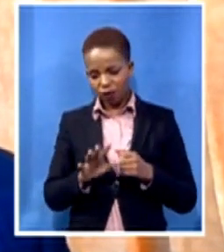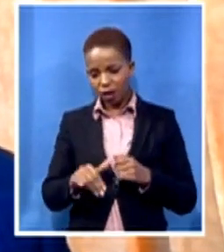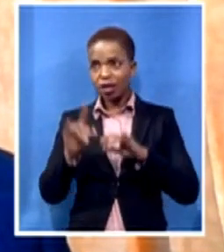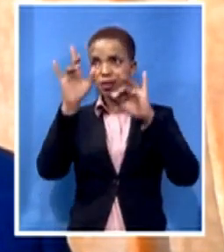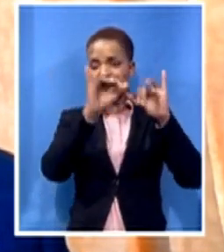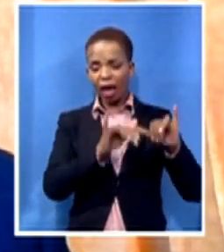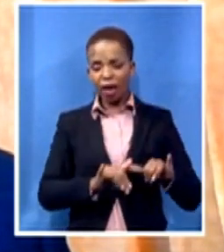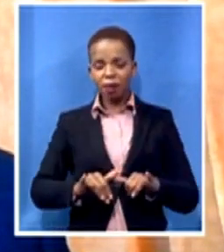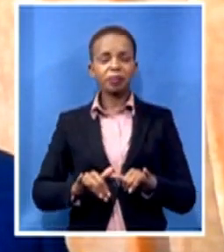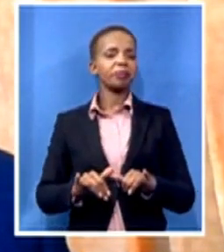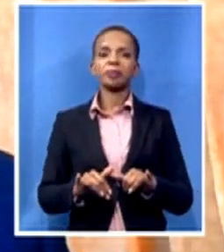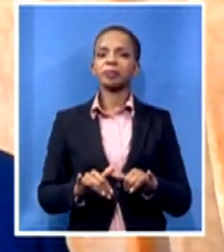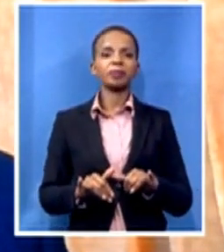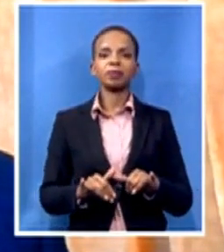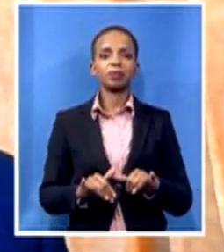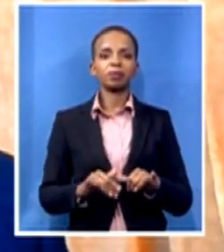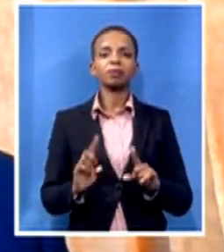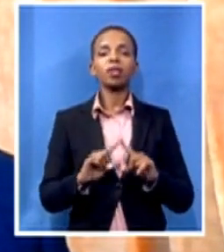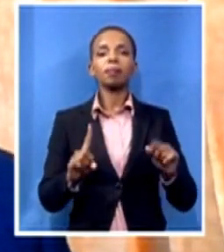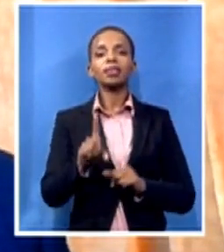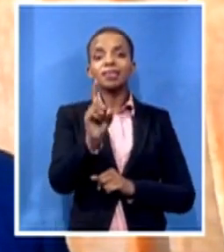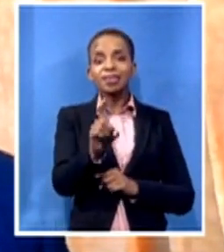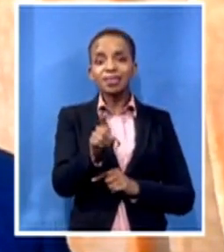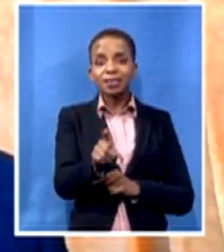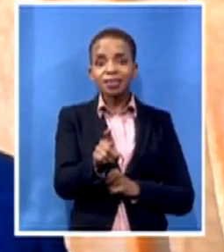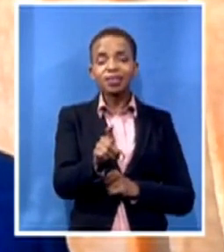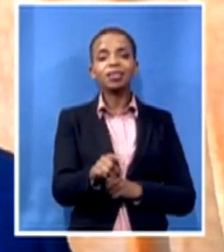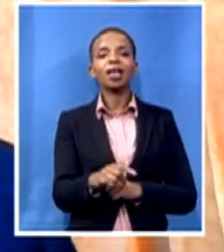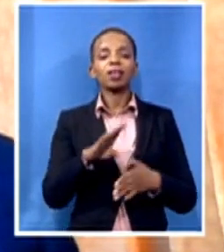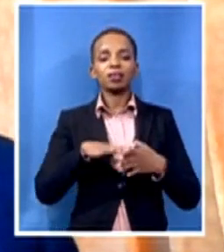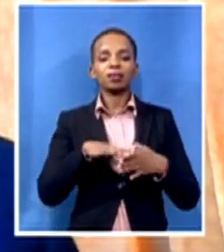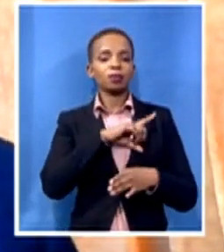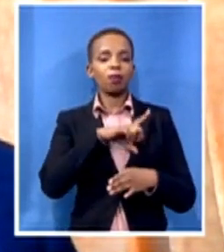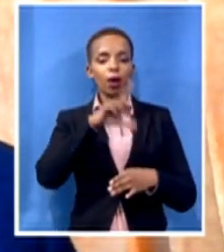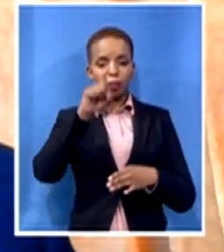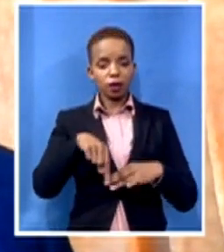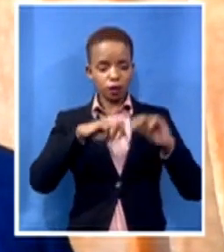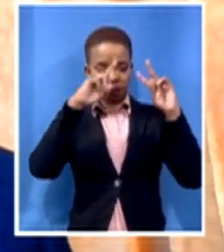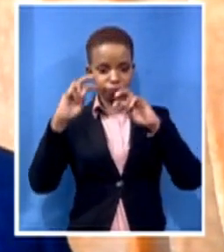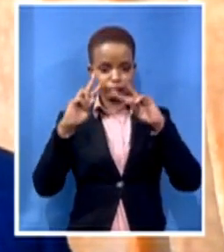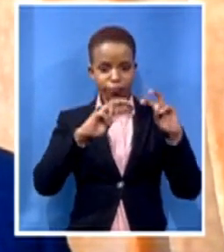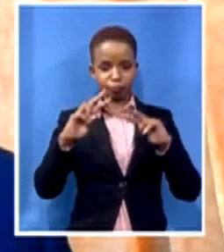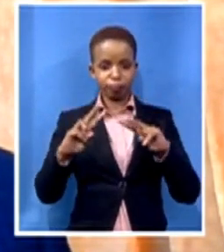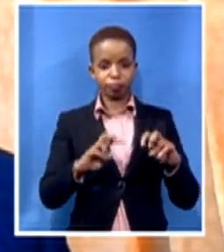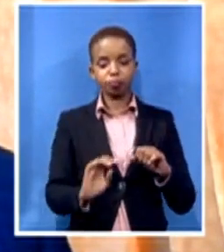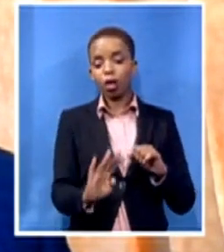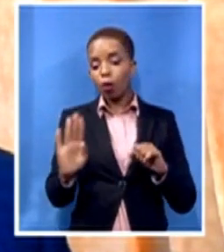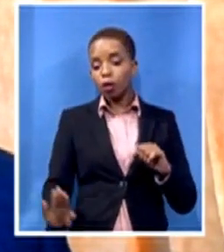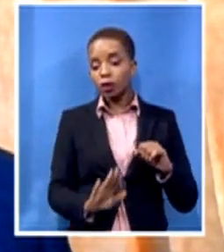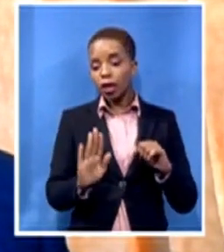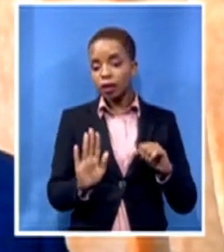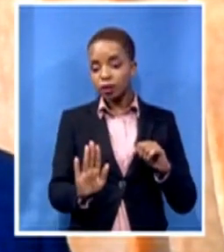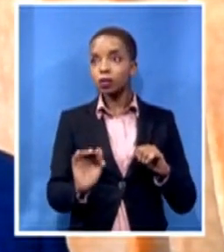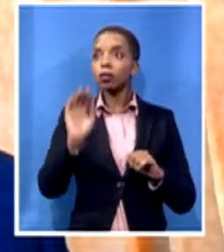have to do research in different continents to understand how the virus behaves